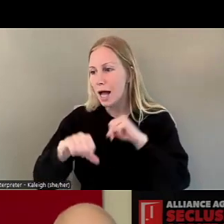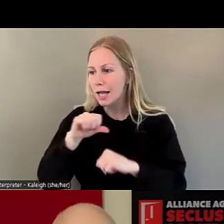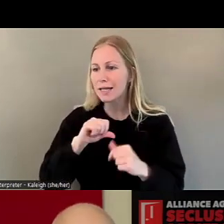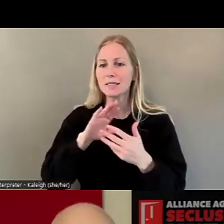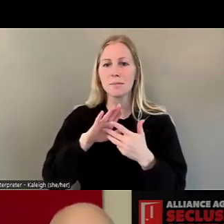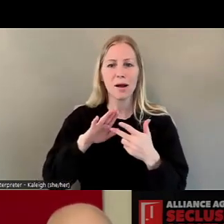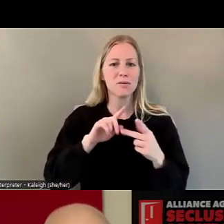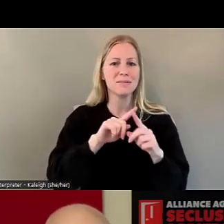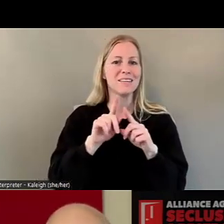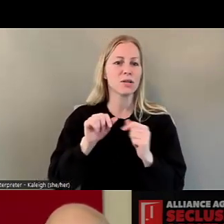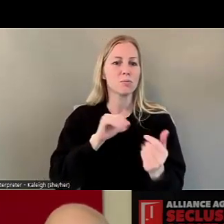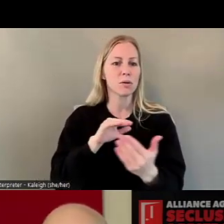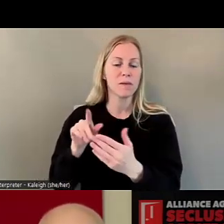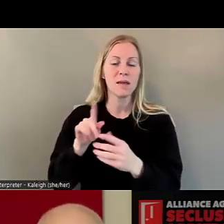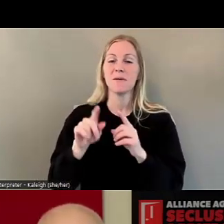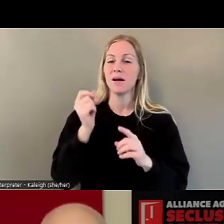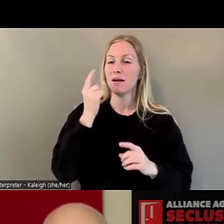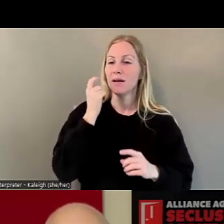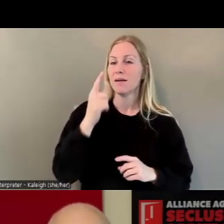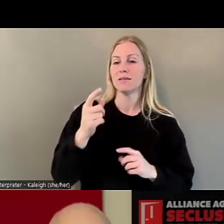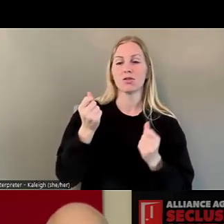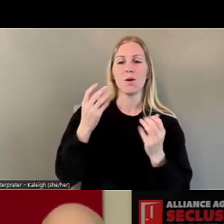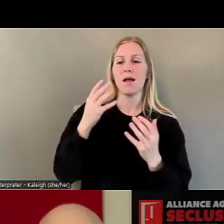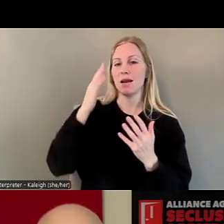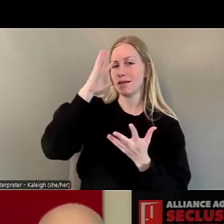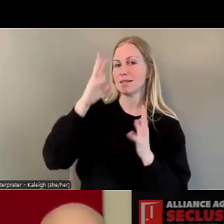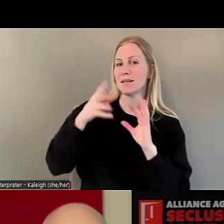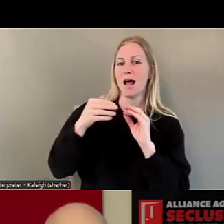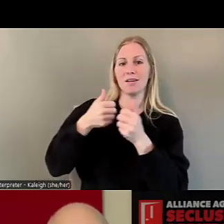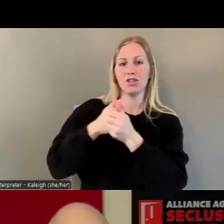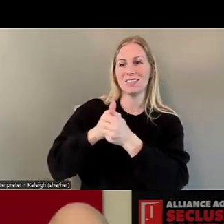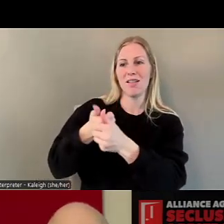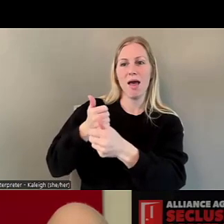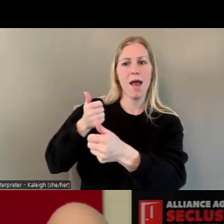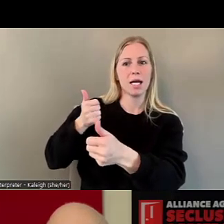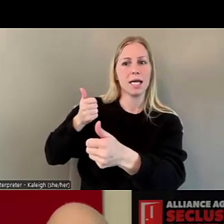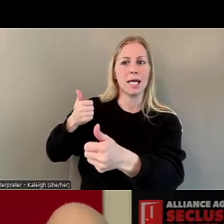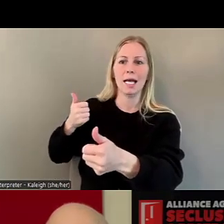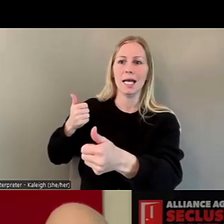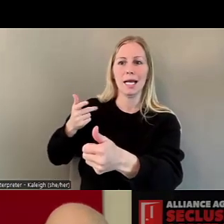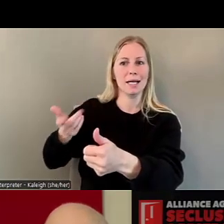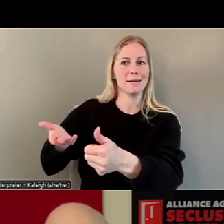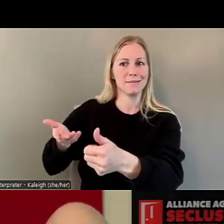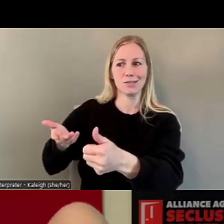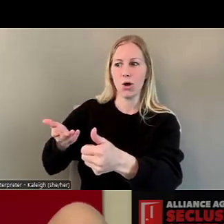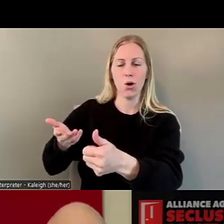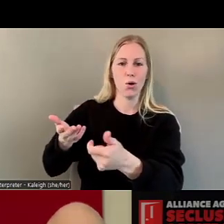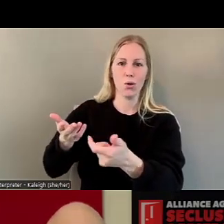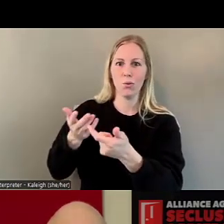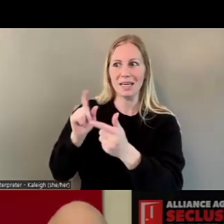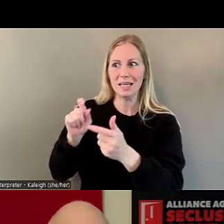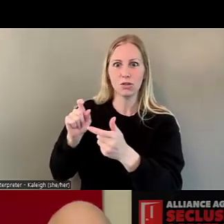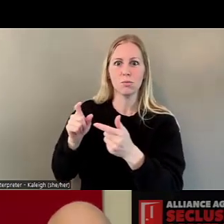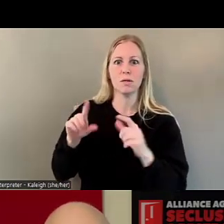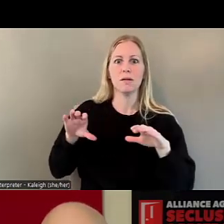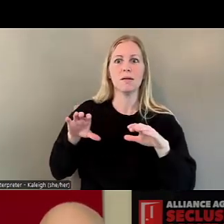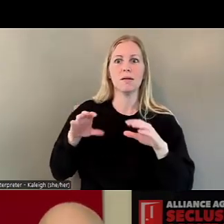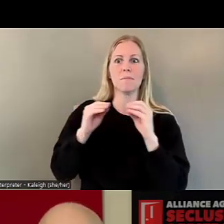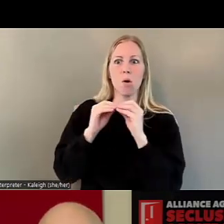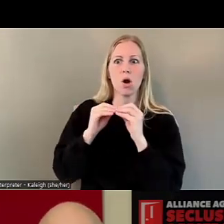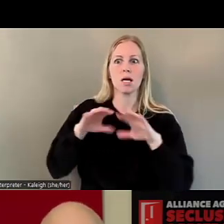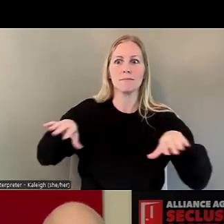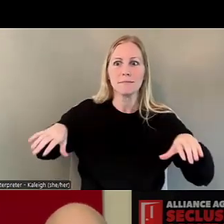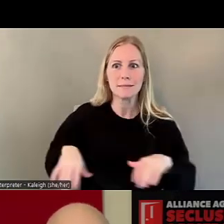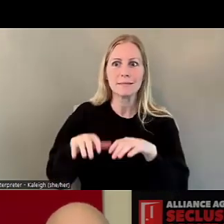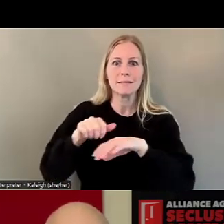is still lagging. It's lagging in higher education programs. It's lagging in our schools. So we need to be more proactive. We need to bring more of this knowledge that we